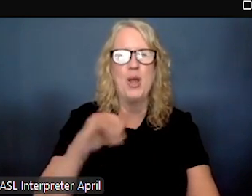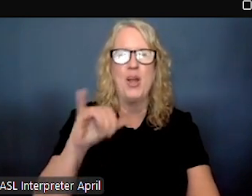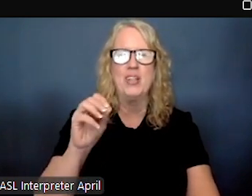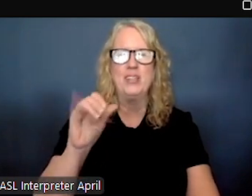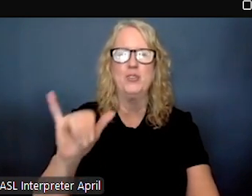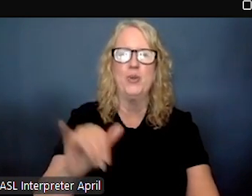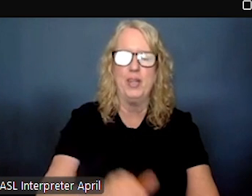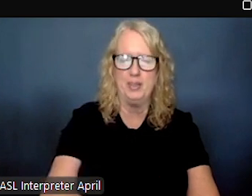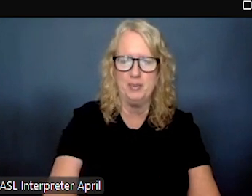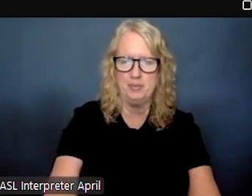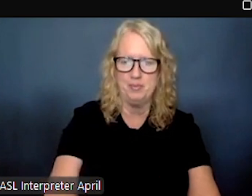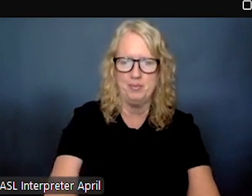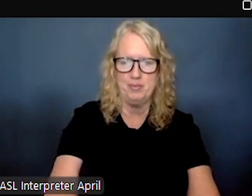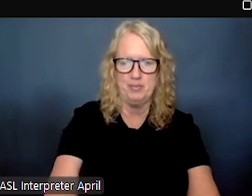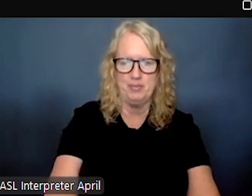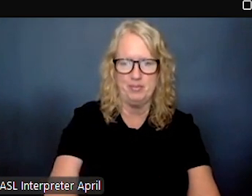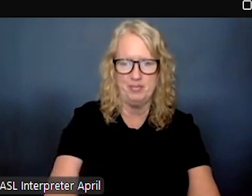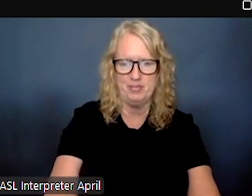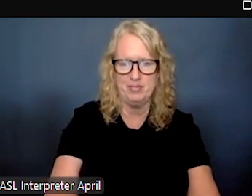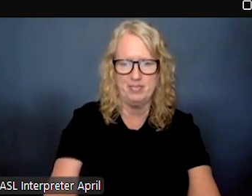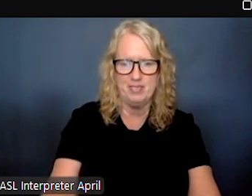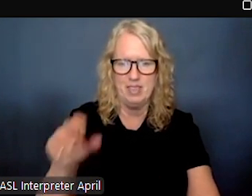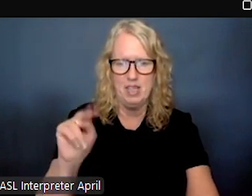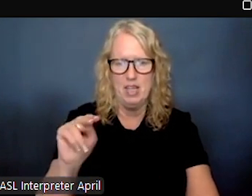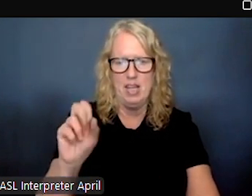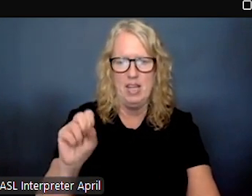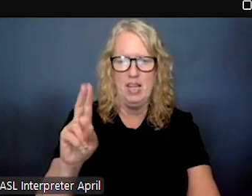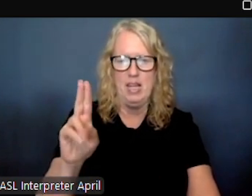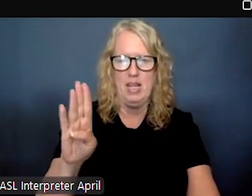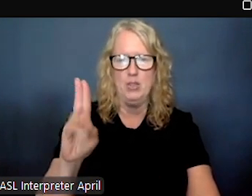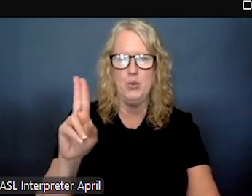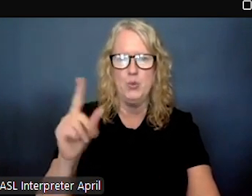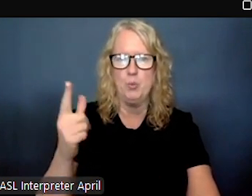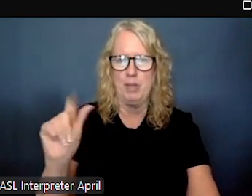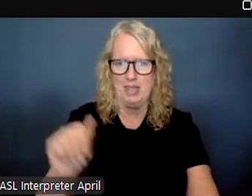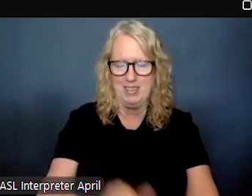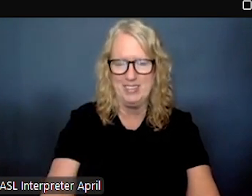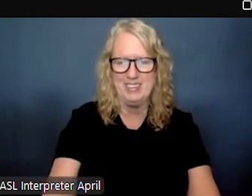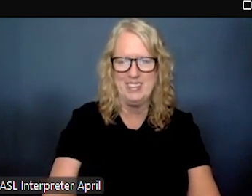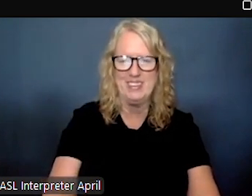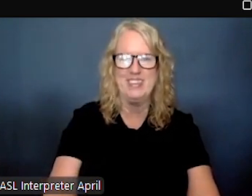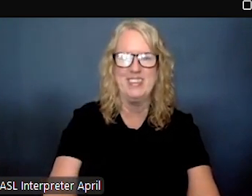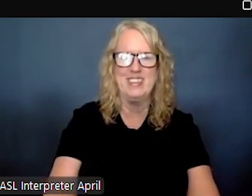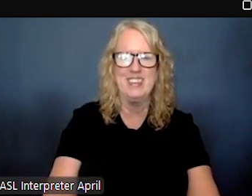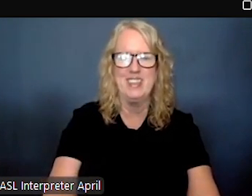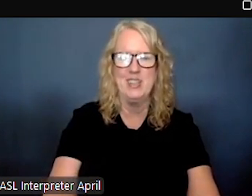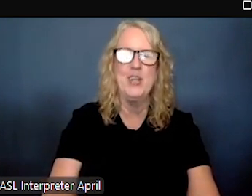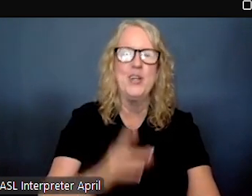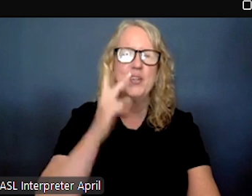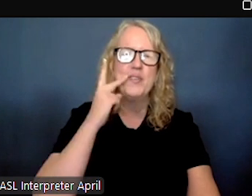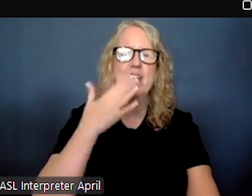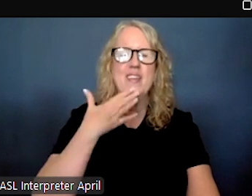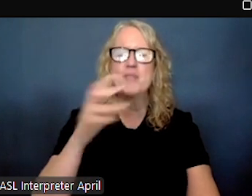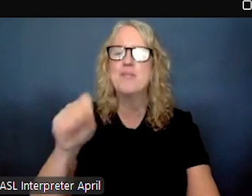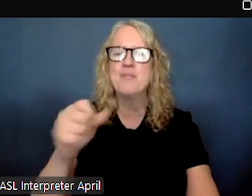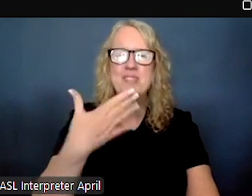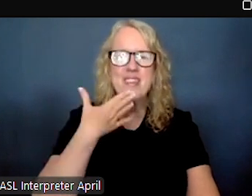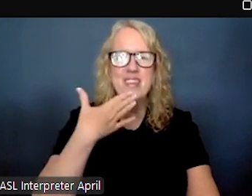me. And Subuga. Nsubuga, yes. All Perfect. right, there we go. Thank you. Thank